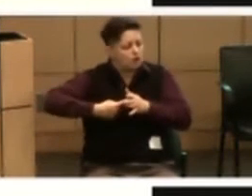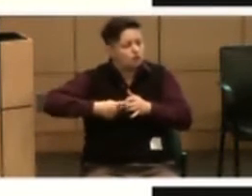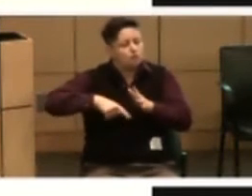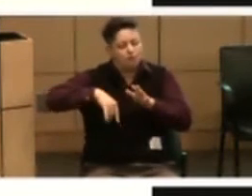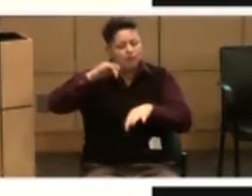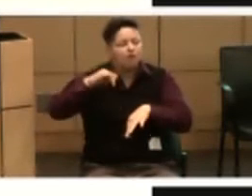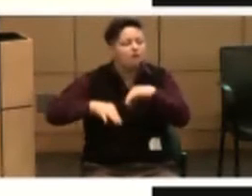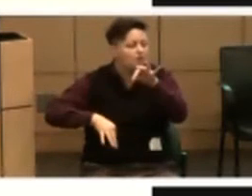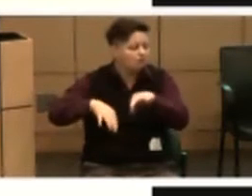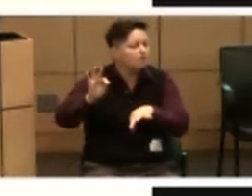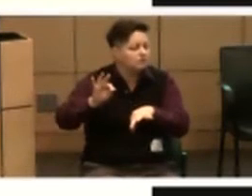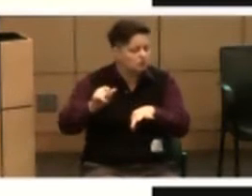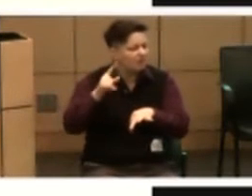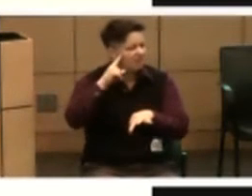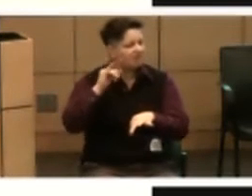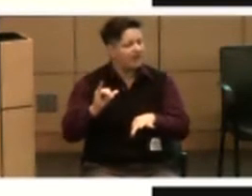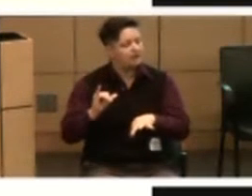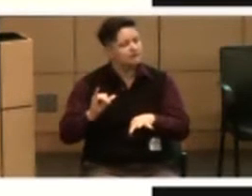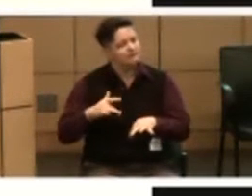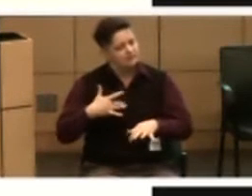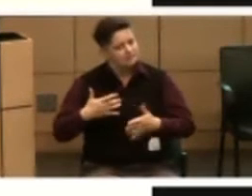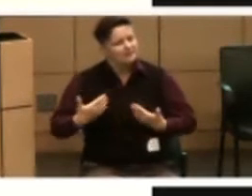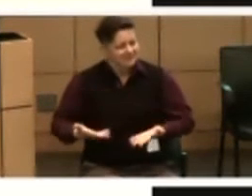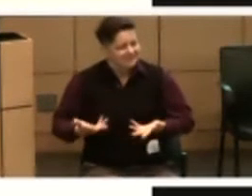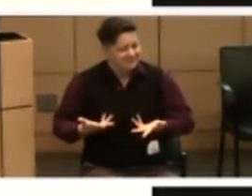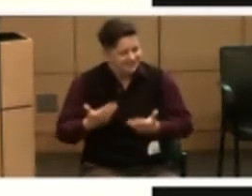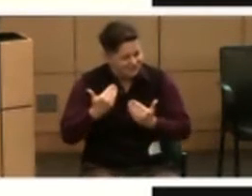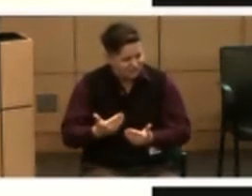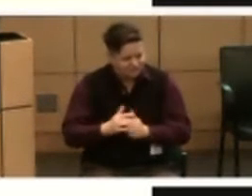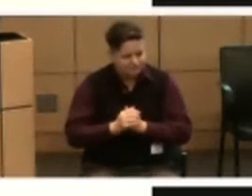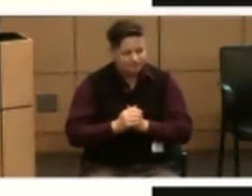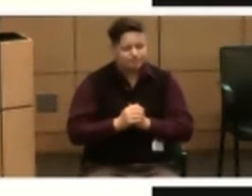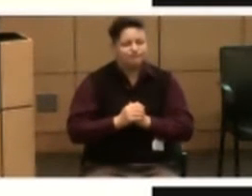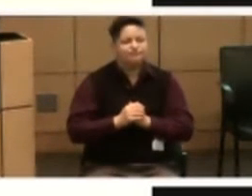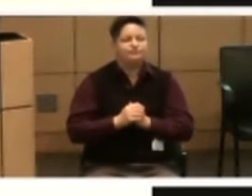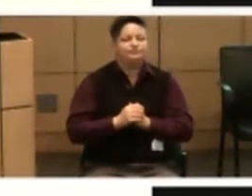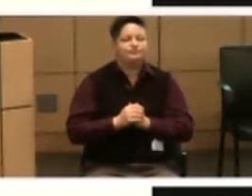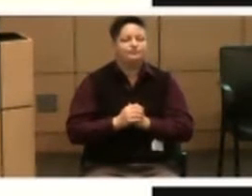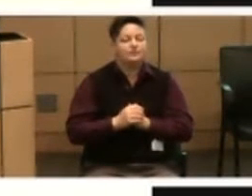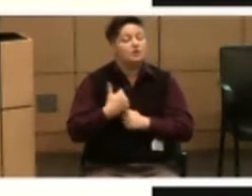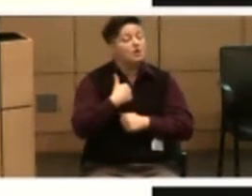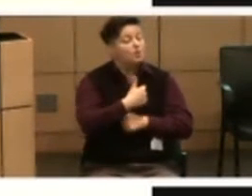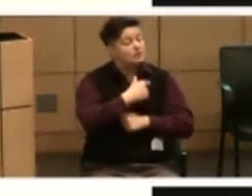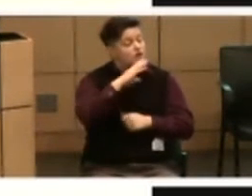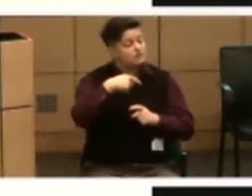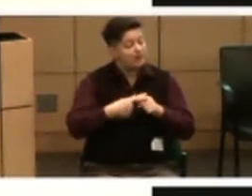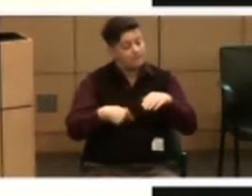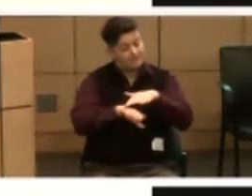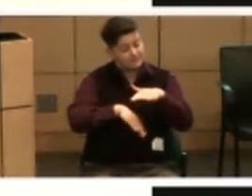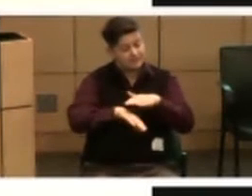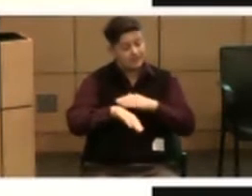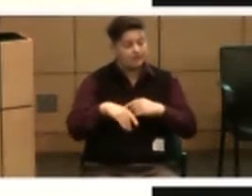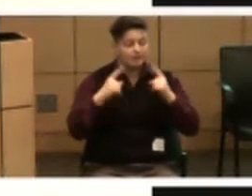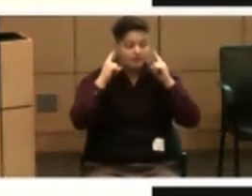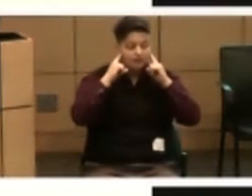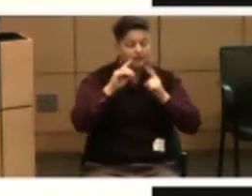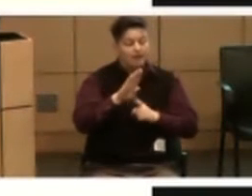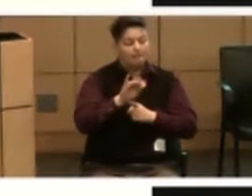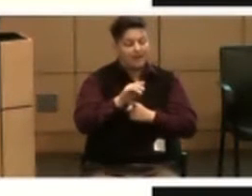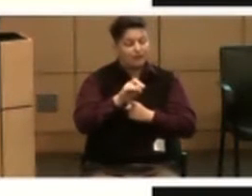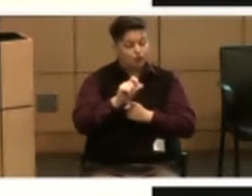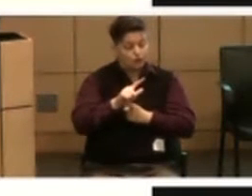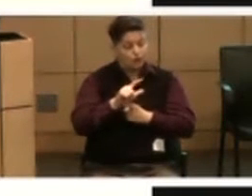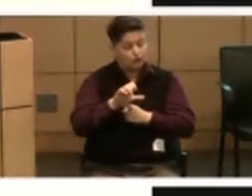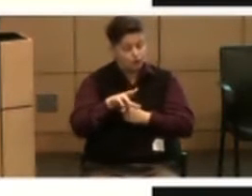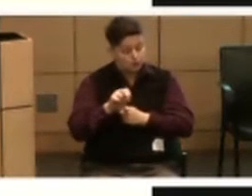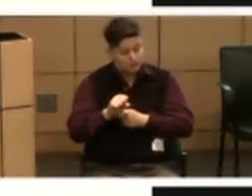so we talked about sort of basic binaural cues and monaural cues that you might use to localize a